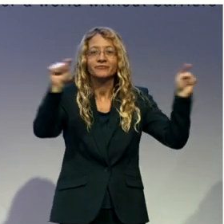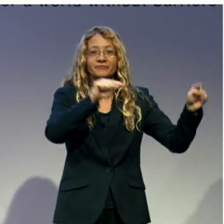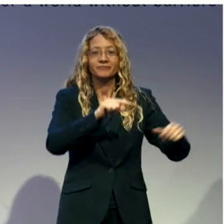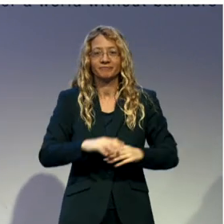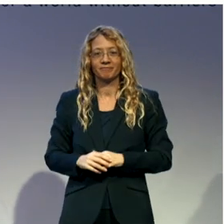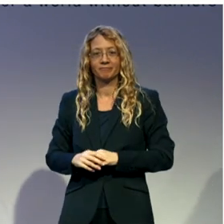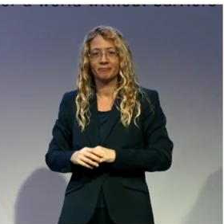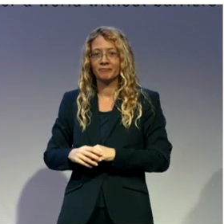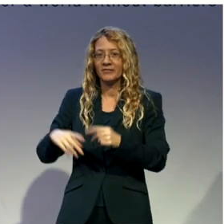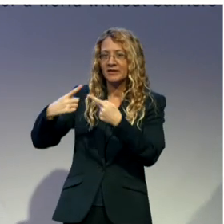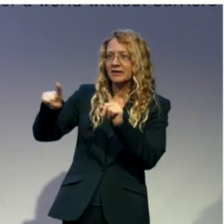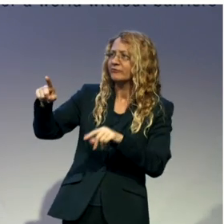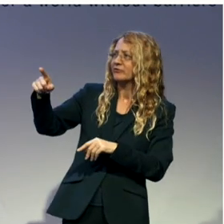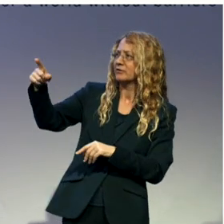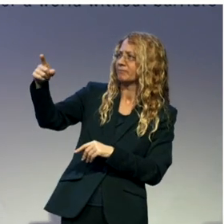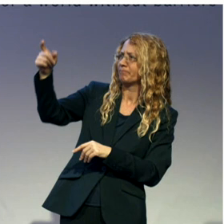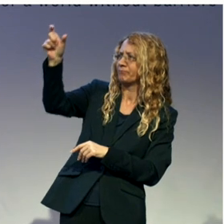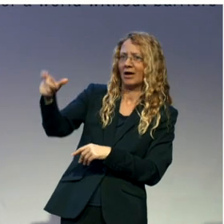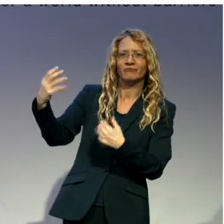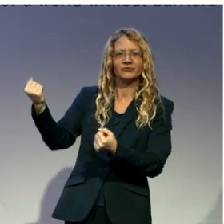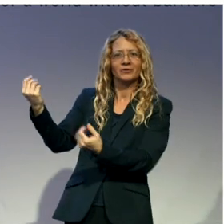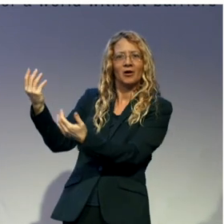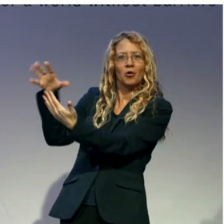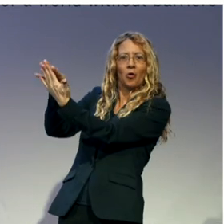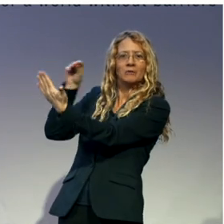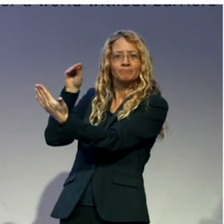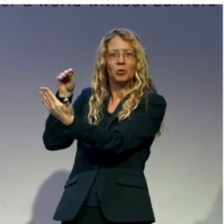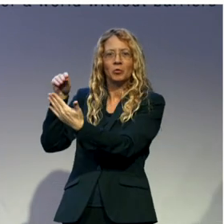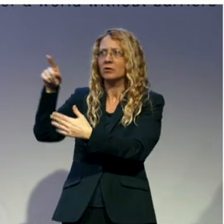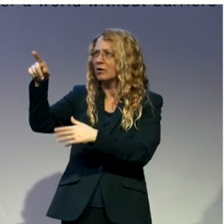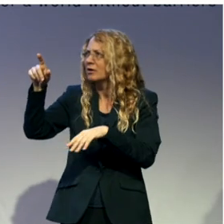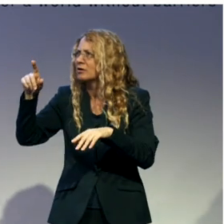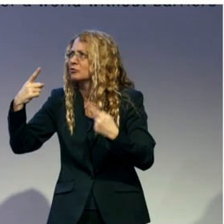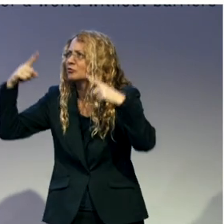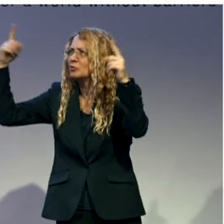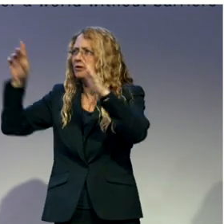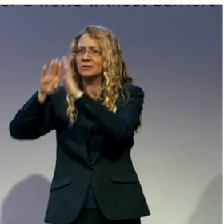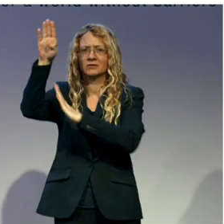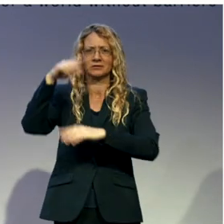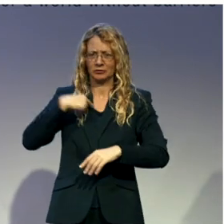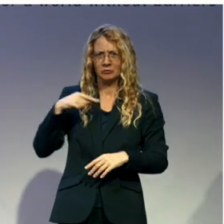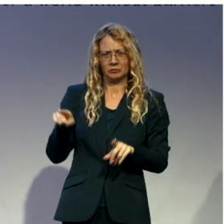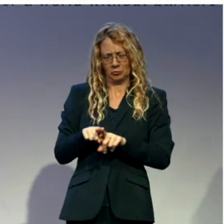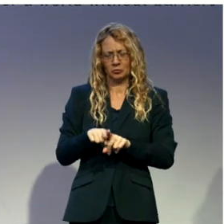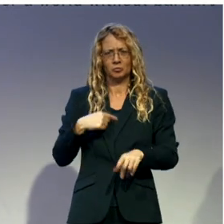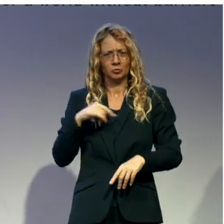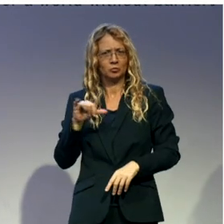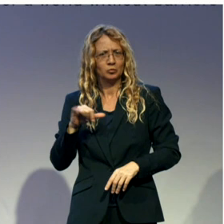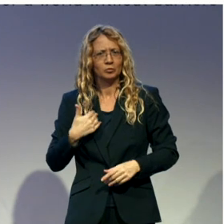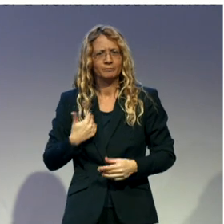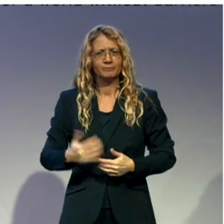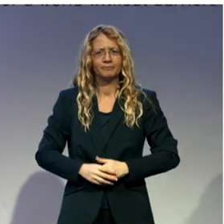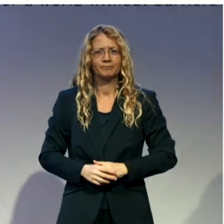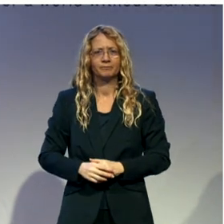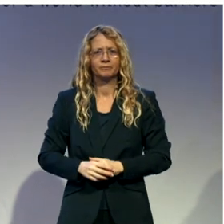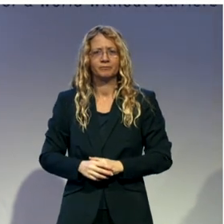know, seeing other women and thinking, oh, if she can do it as a disabled woman, then of course I can too. And they felt supported.